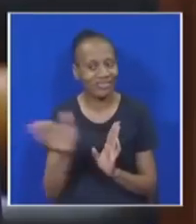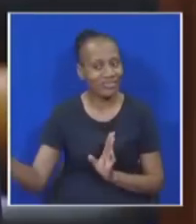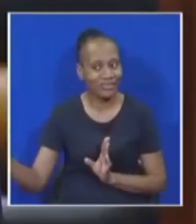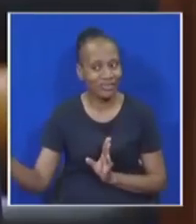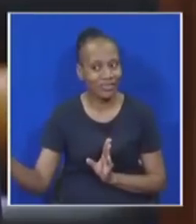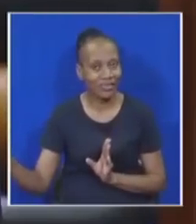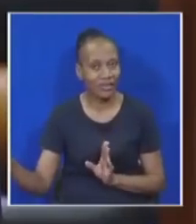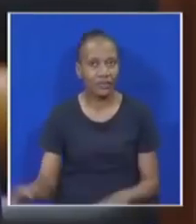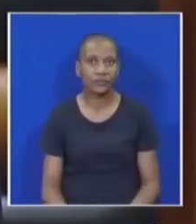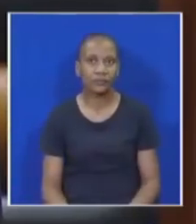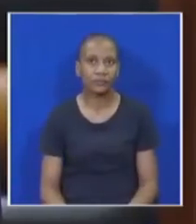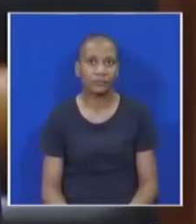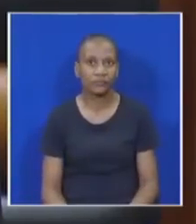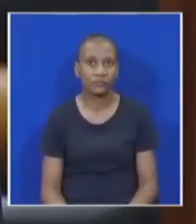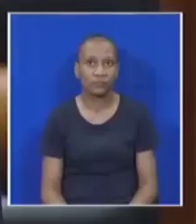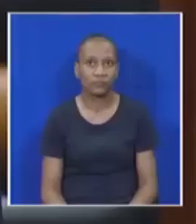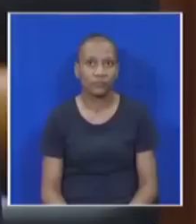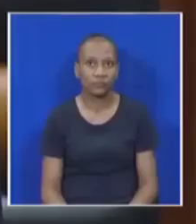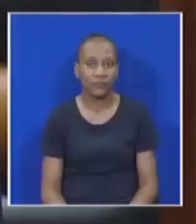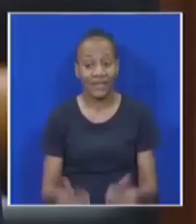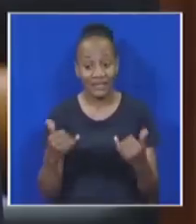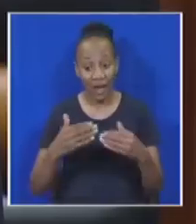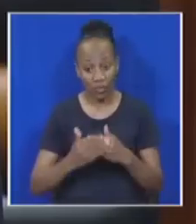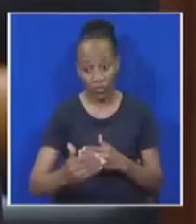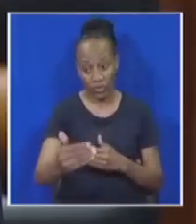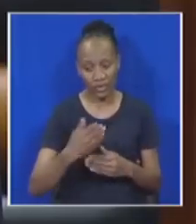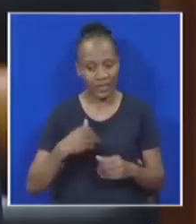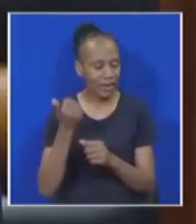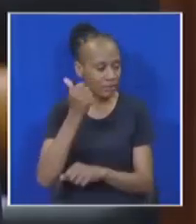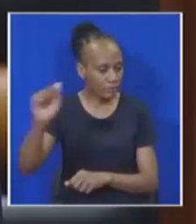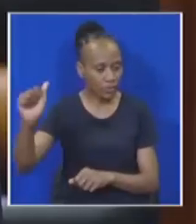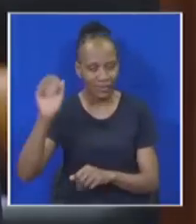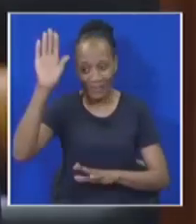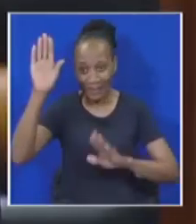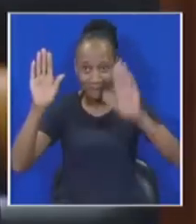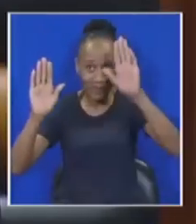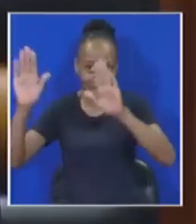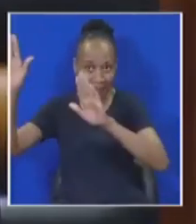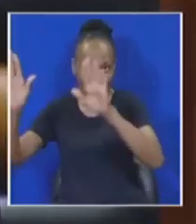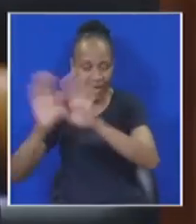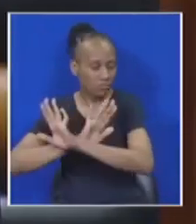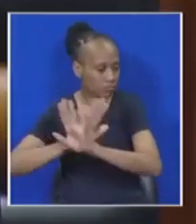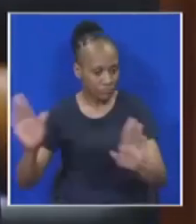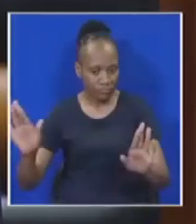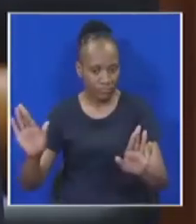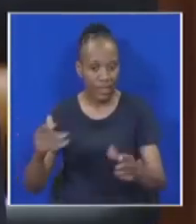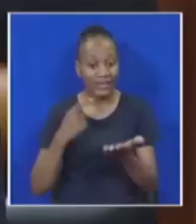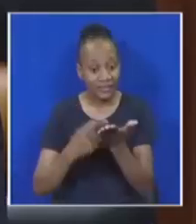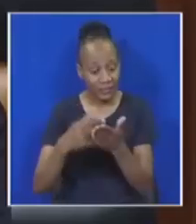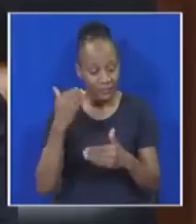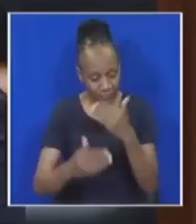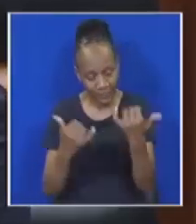Honourable Members, we are not allowing any more hands, please. Let's allow the debate to proceed. Yes, let's